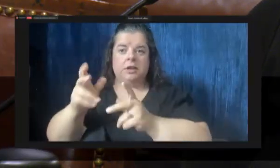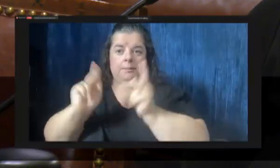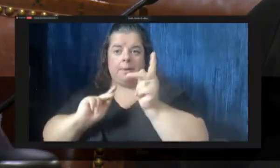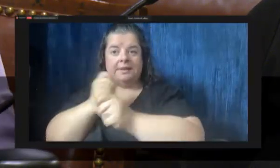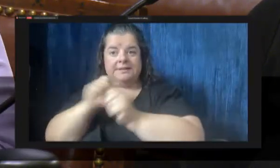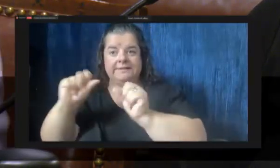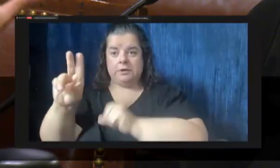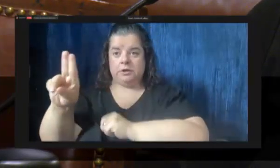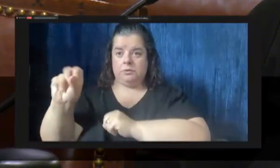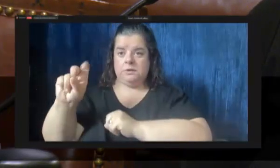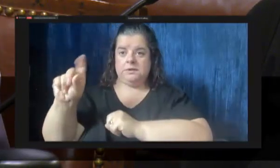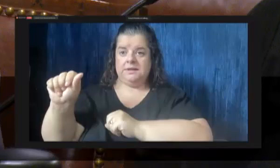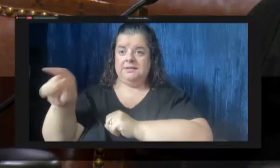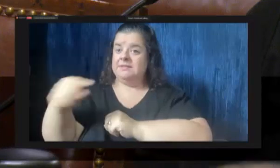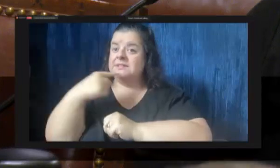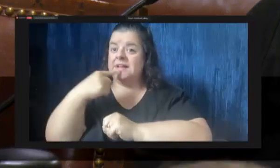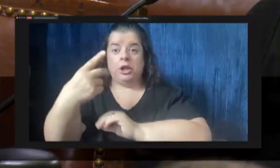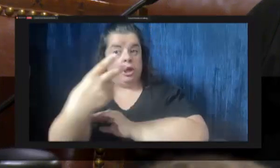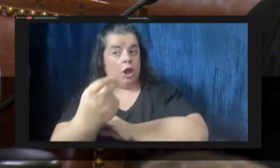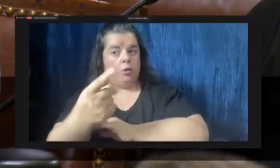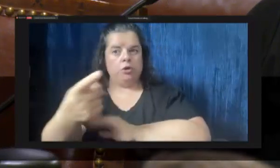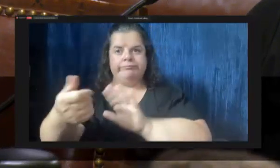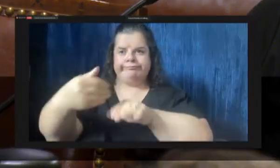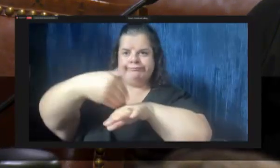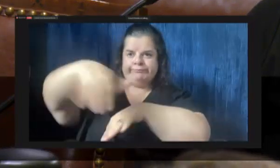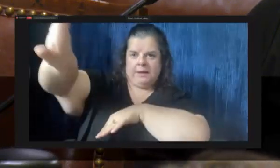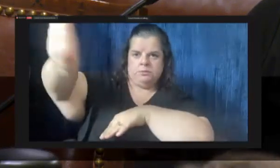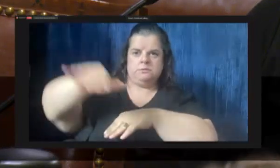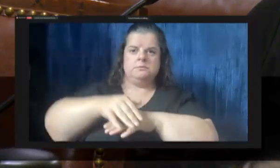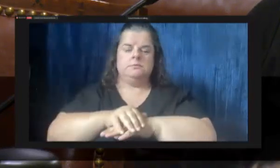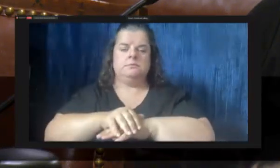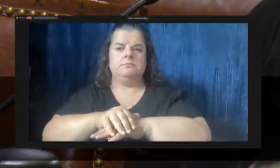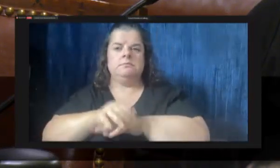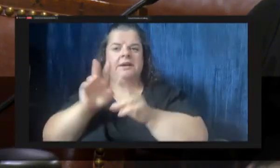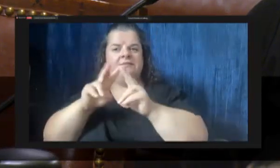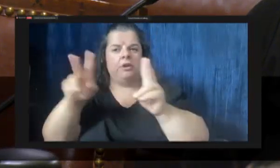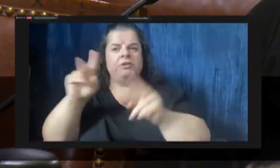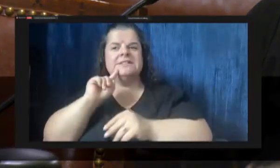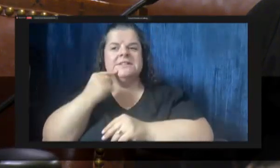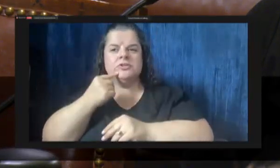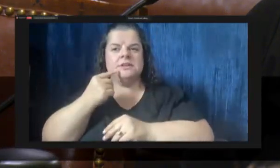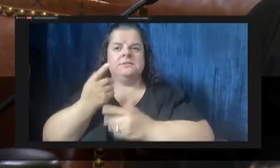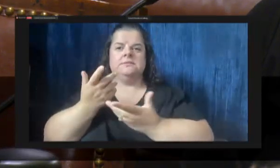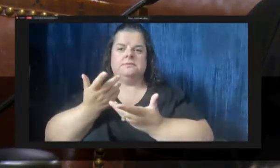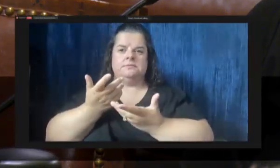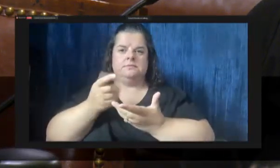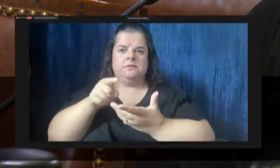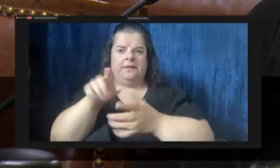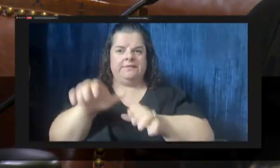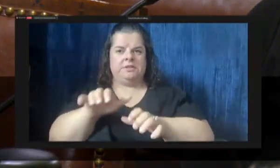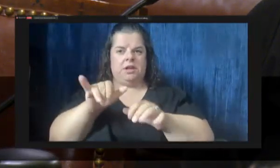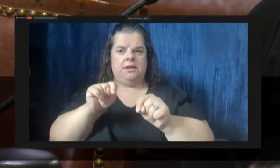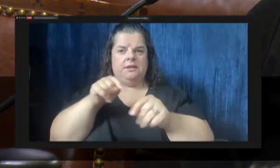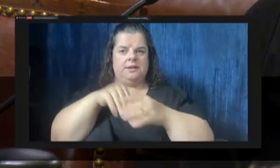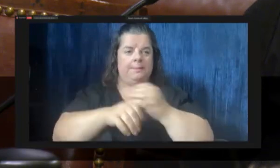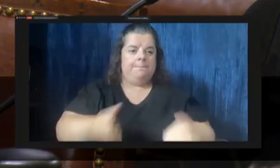USDA has told them not to do, you're out. You know, they I think they're very, very serious about it. And again, they've done it in many, many